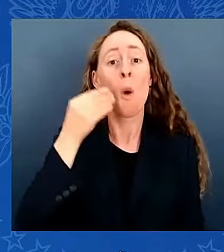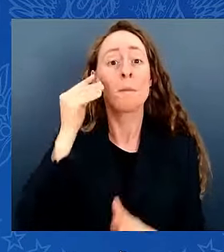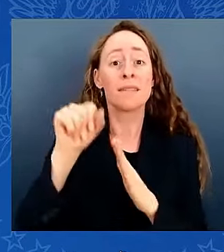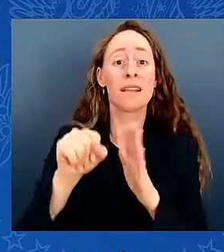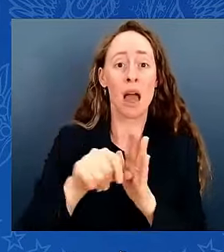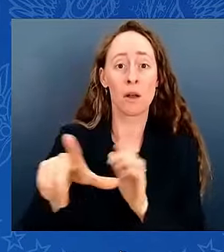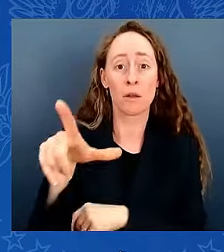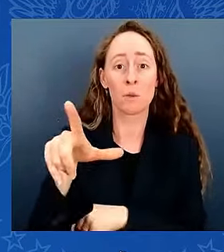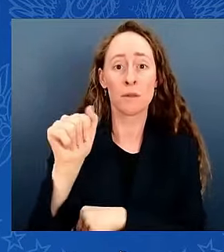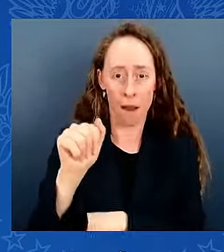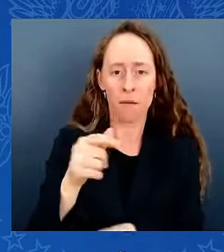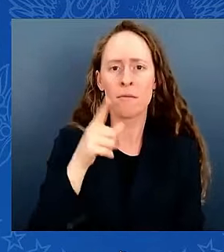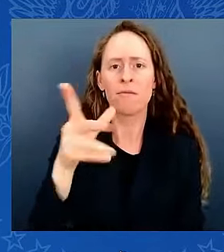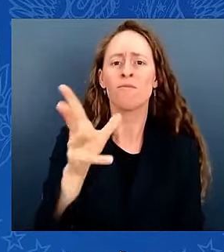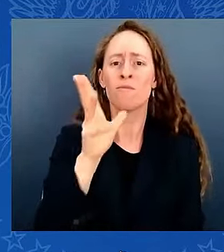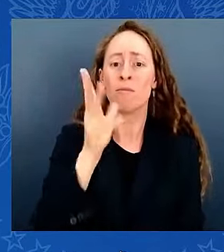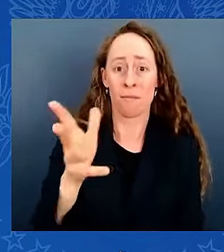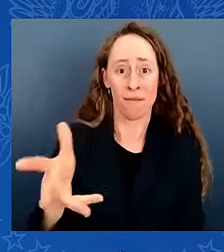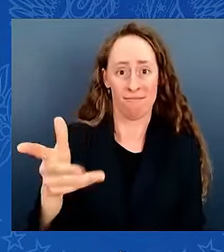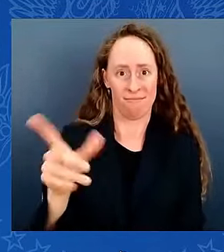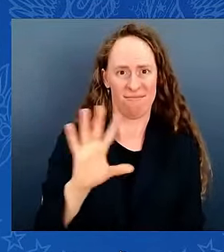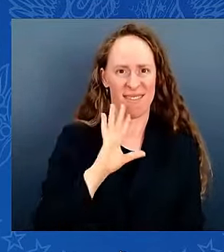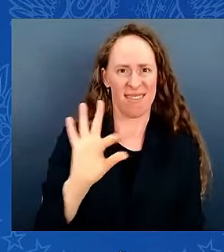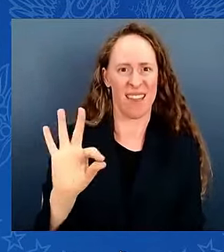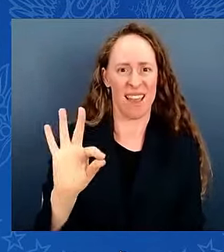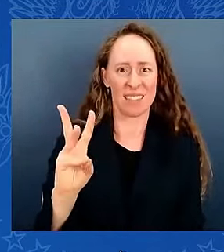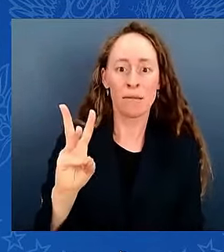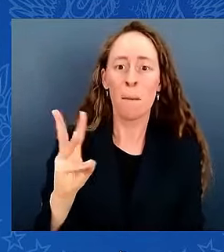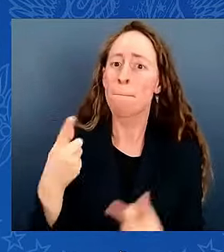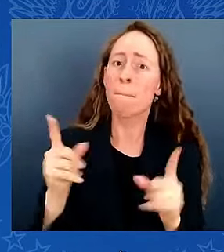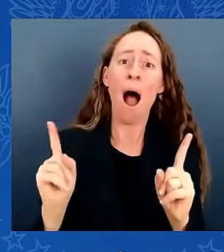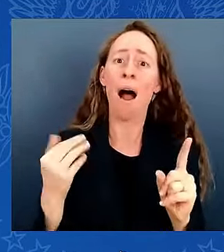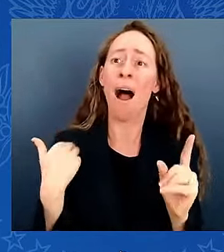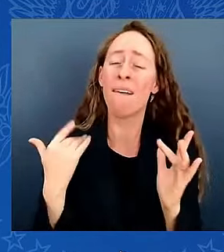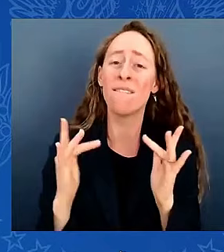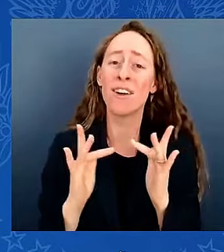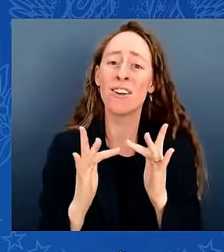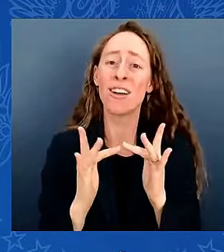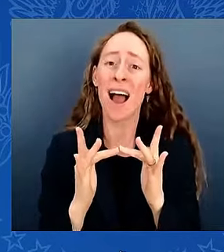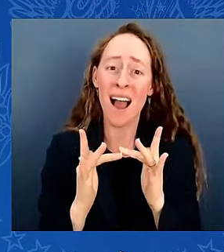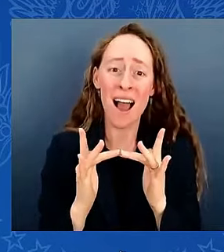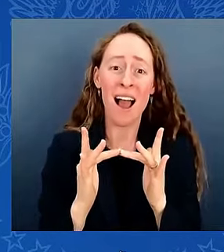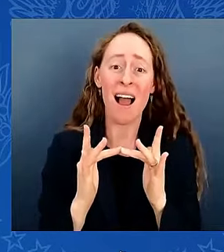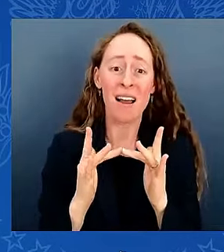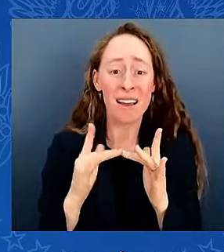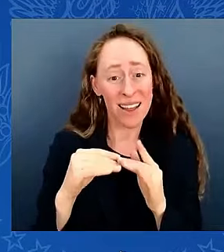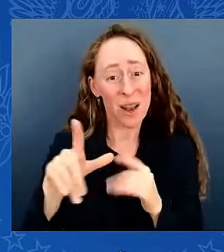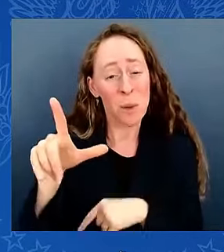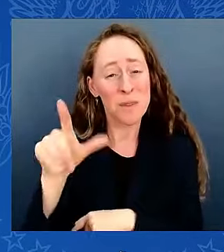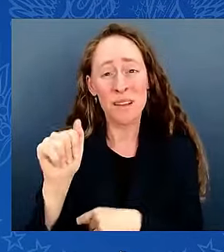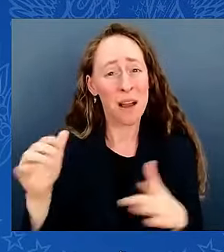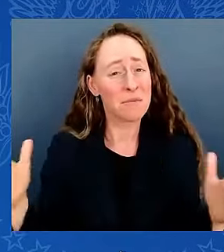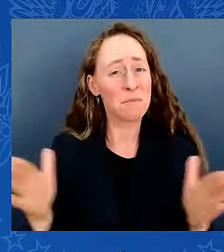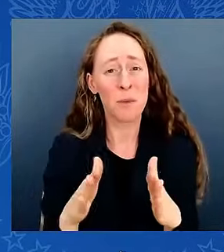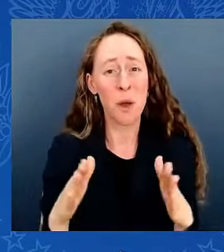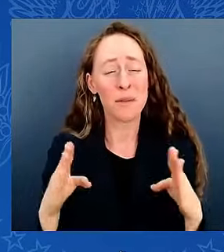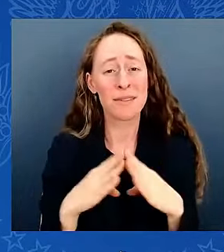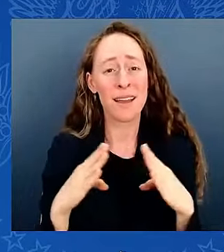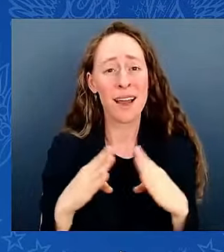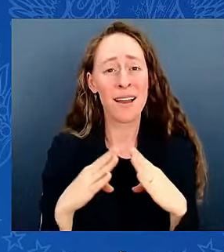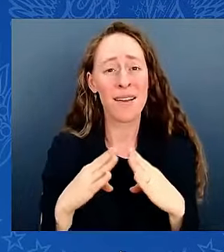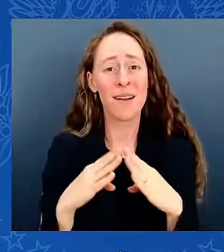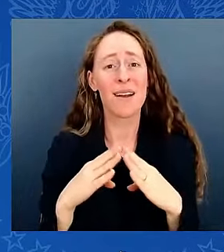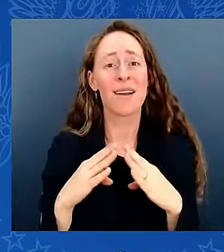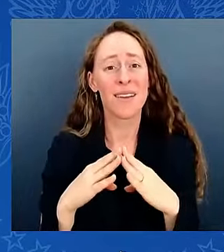internet. Who has internet in Clinton, Louisiana. We couldn't figure out the password because she